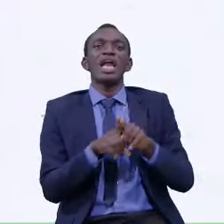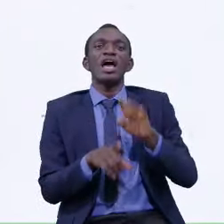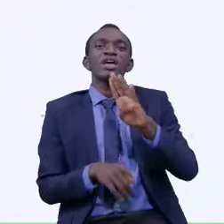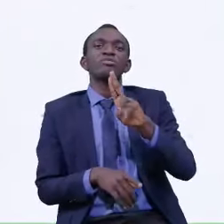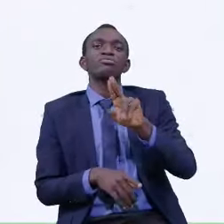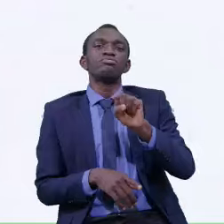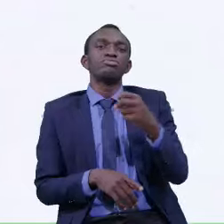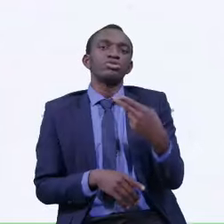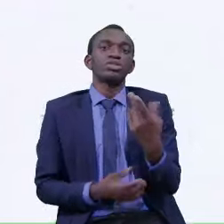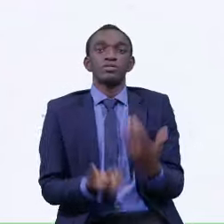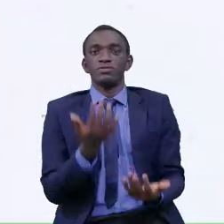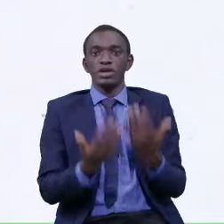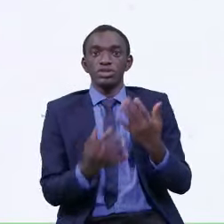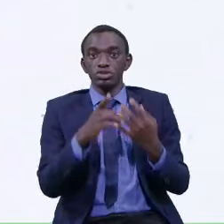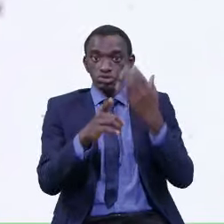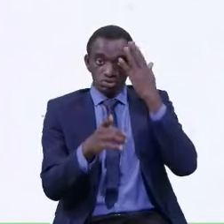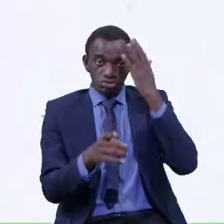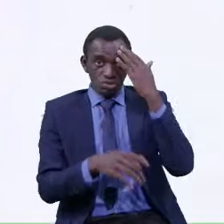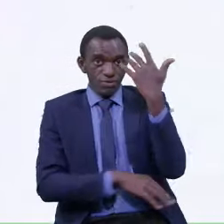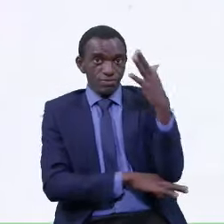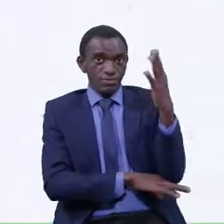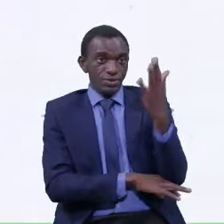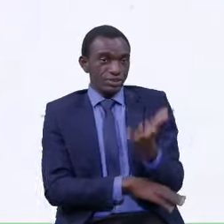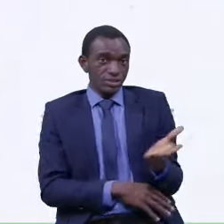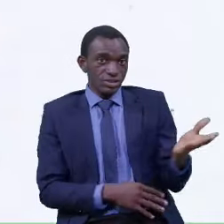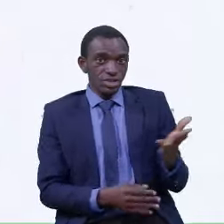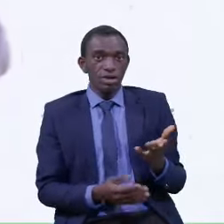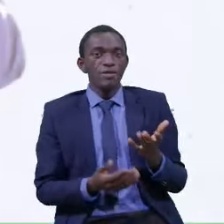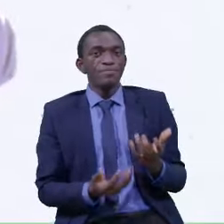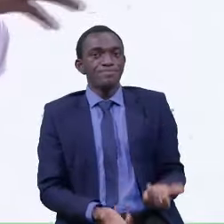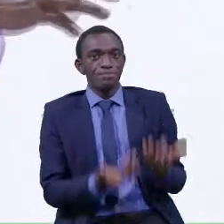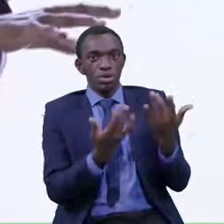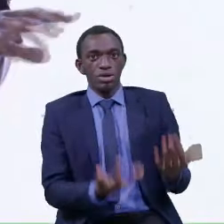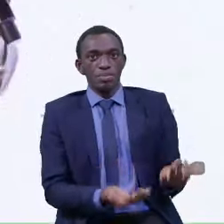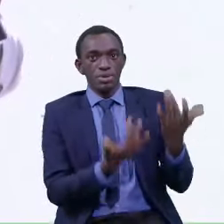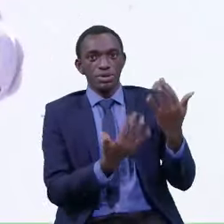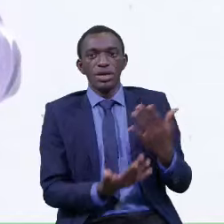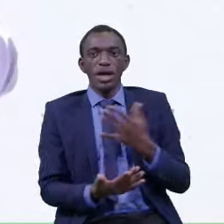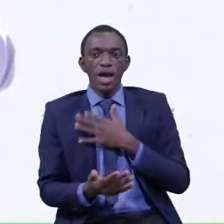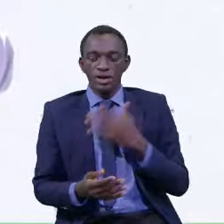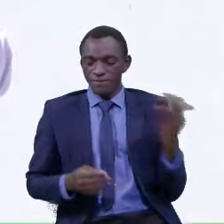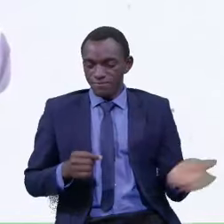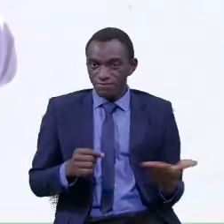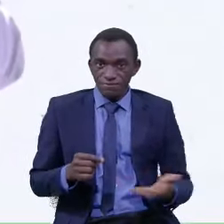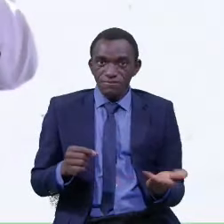You see that forest there. You see the bush there, and the farmers are getting the grass and the leaves